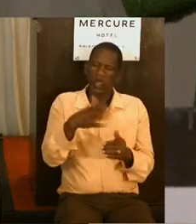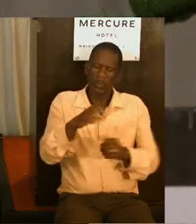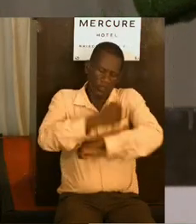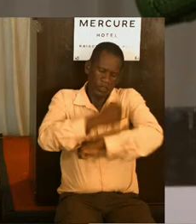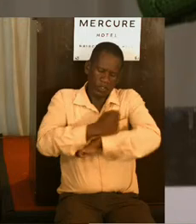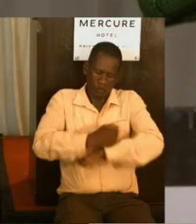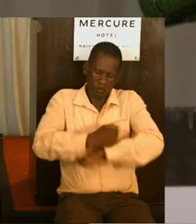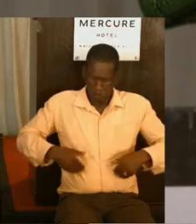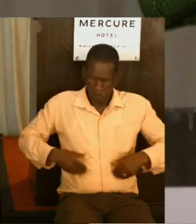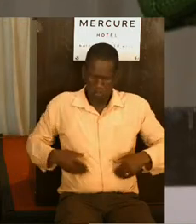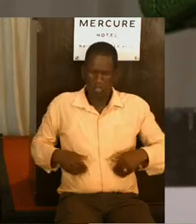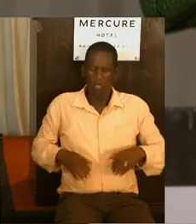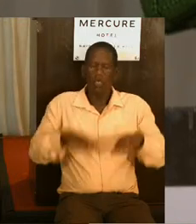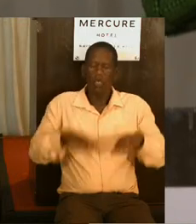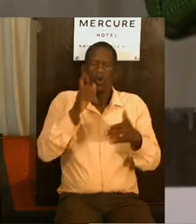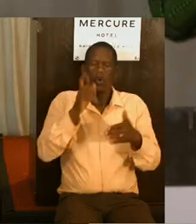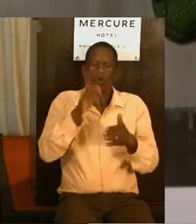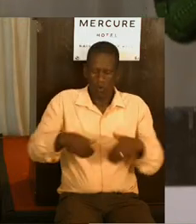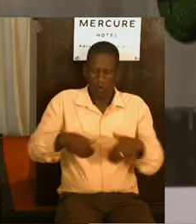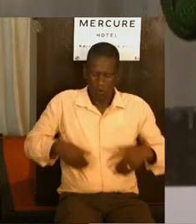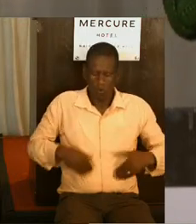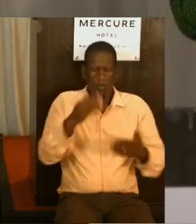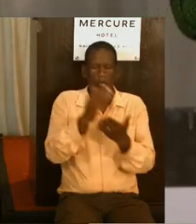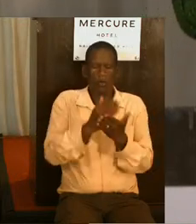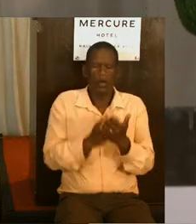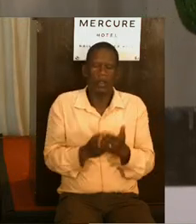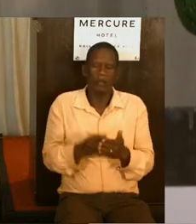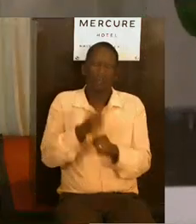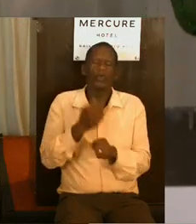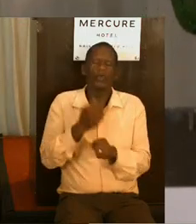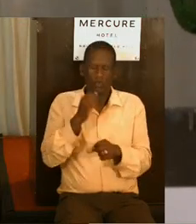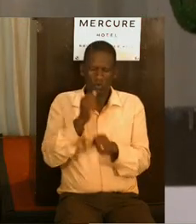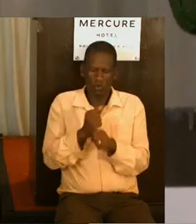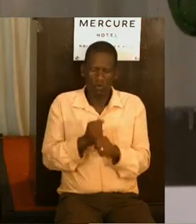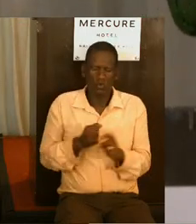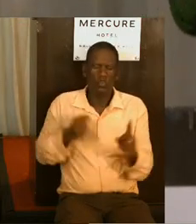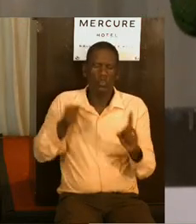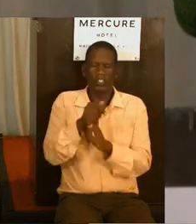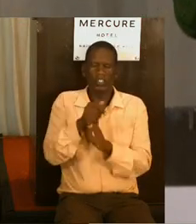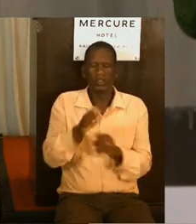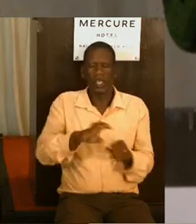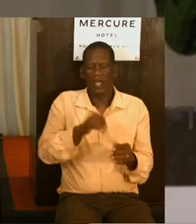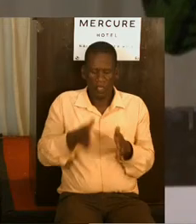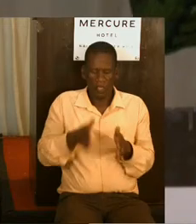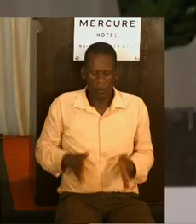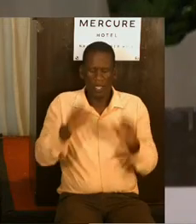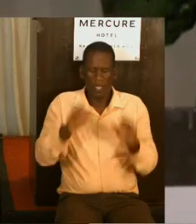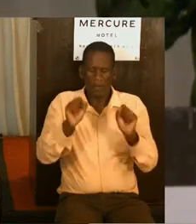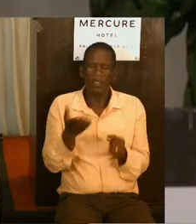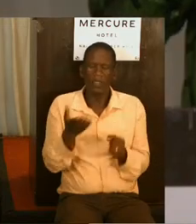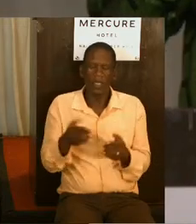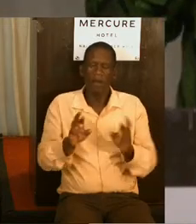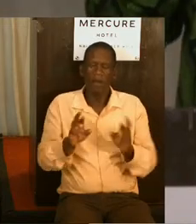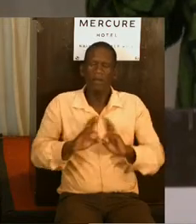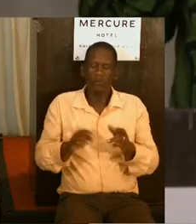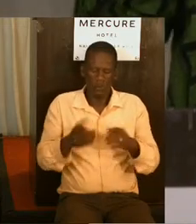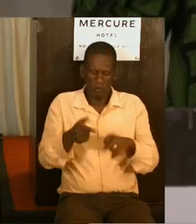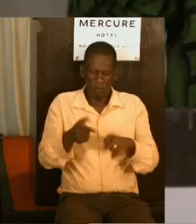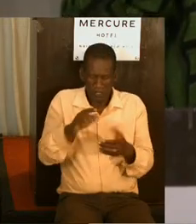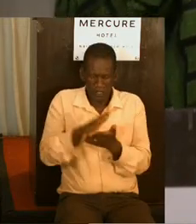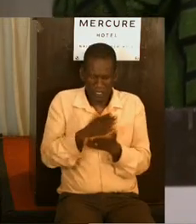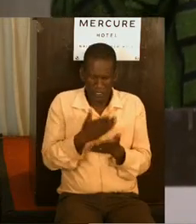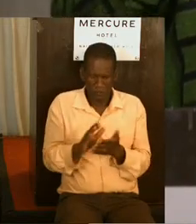youth or what youth programming do we want to do to achieve this other Pathways could be there but already from this